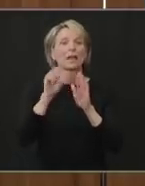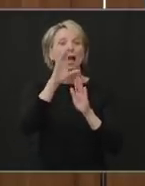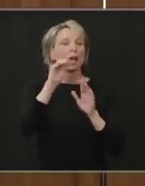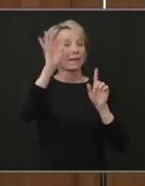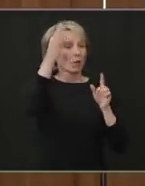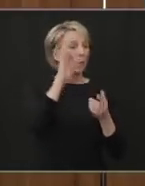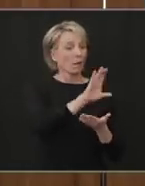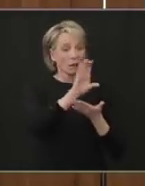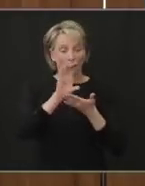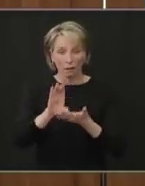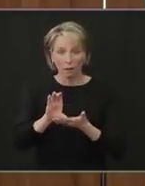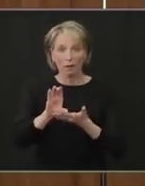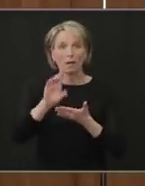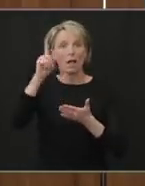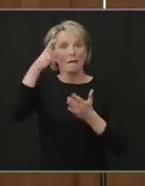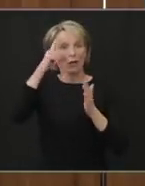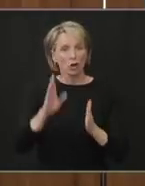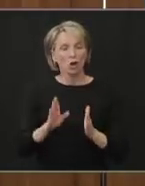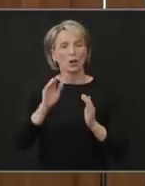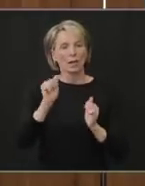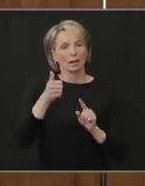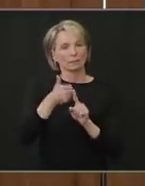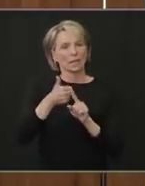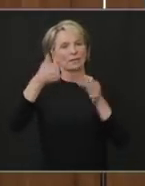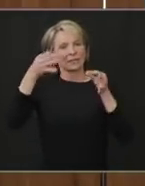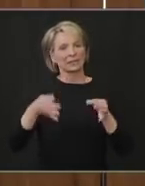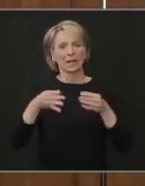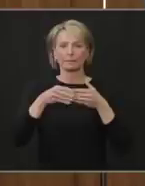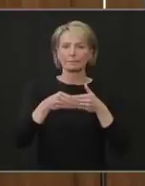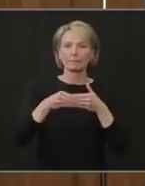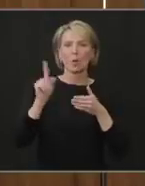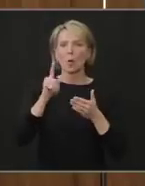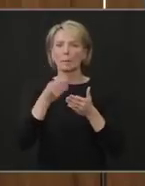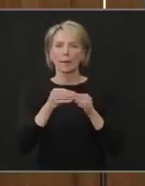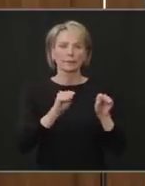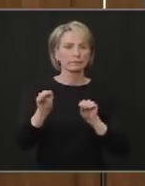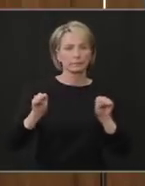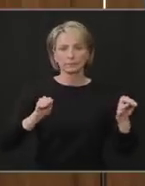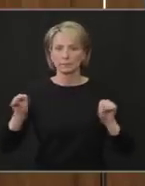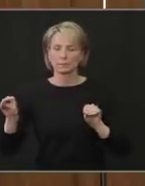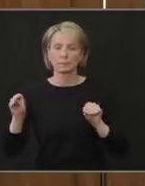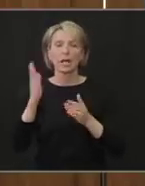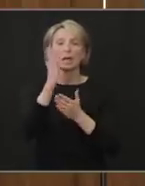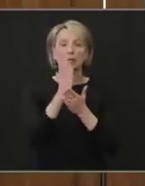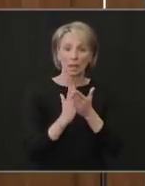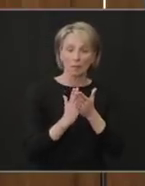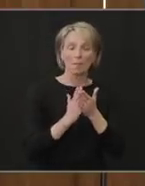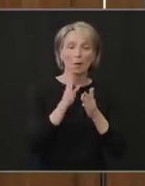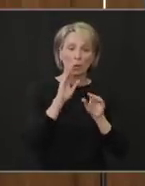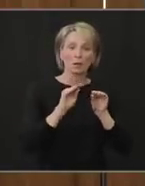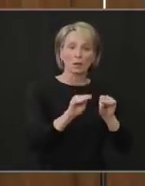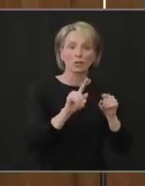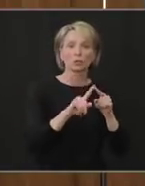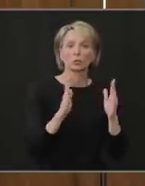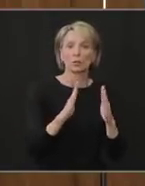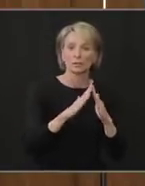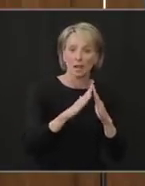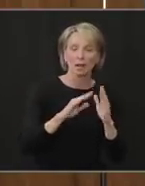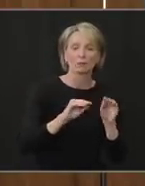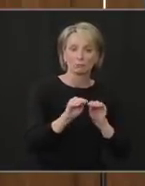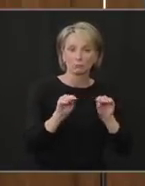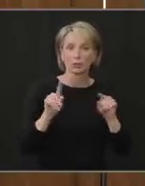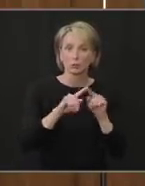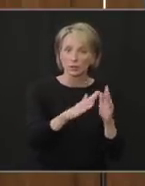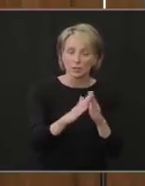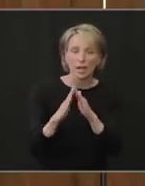in some part to localities, but states have borne the brunt. And this provision, which was